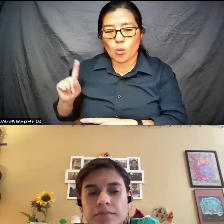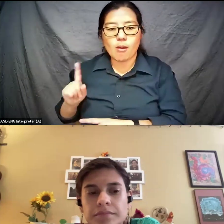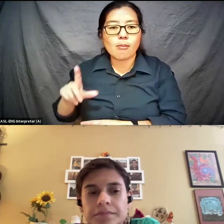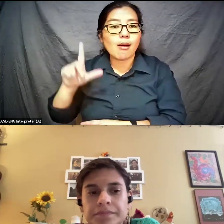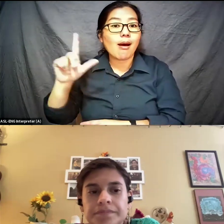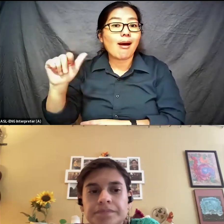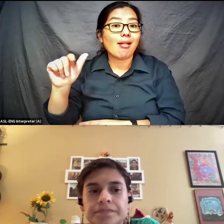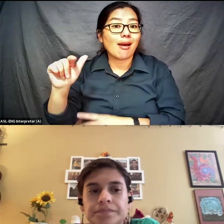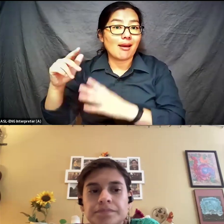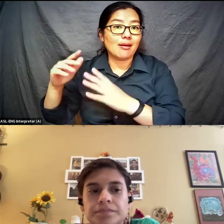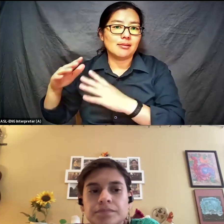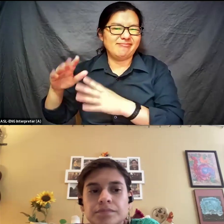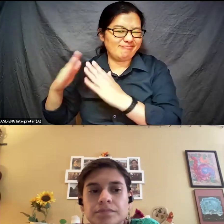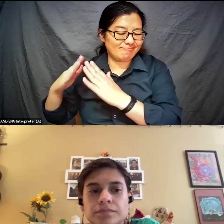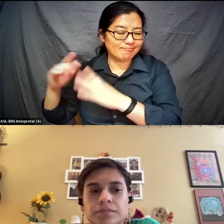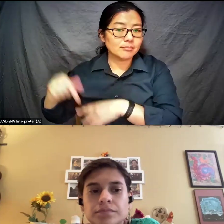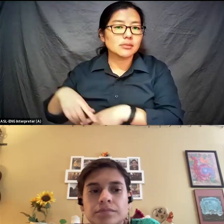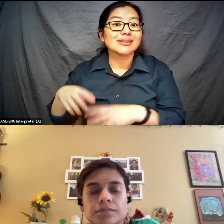Yeah, I think,